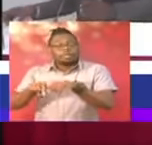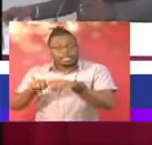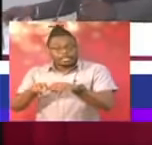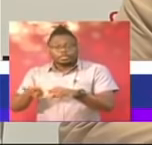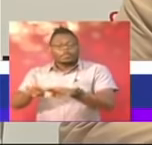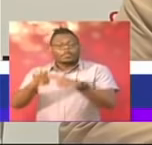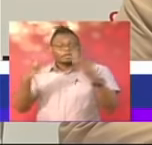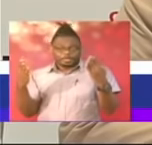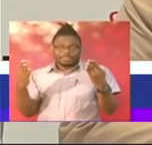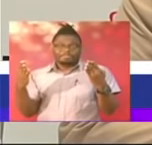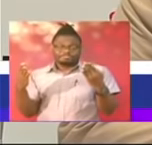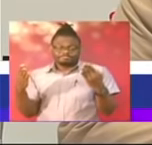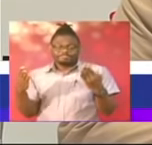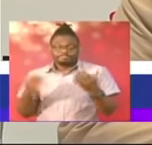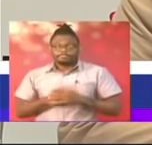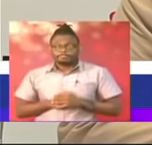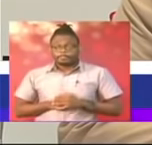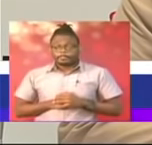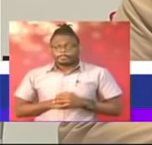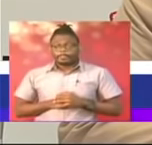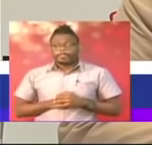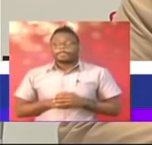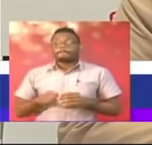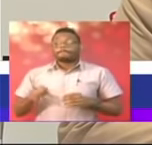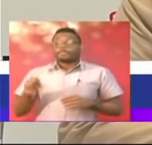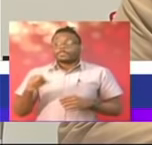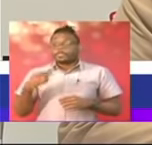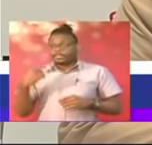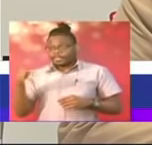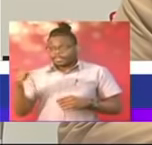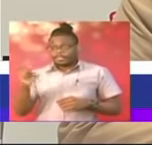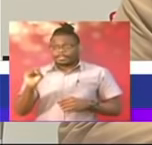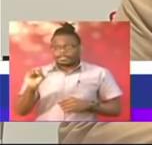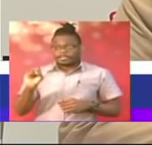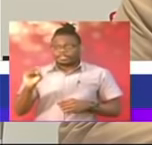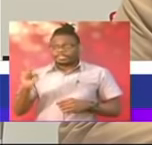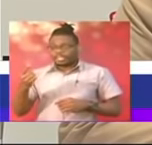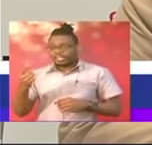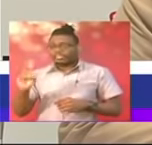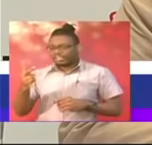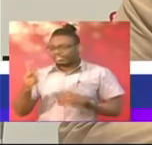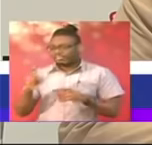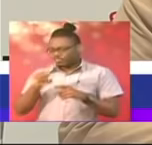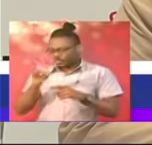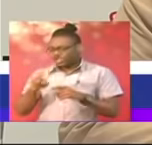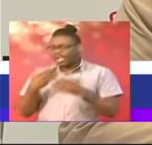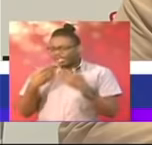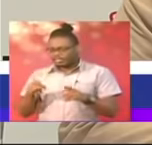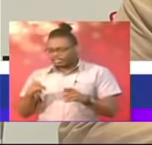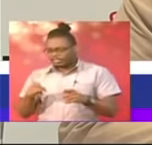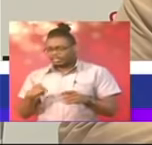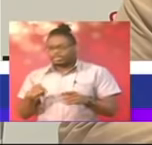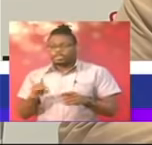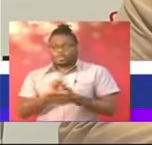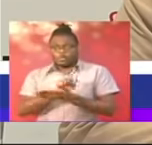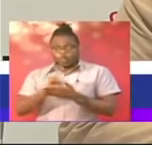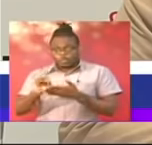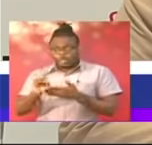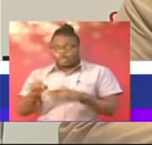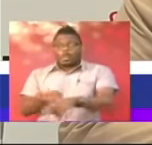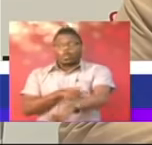The second bit of the question, I think, is, well, the two questions are linked. The long weekend that we had, I'm not